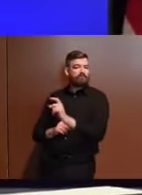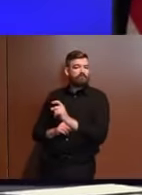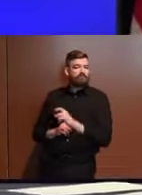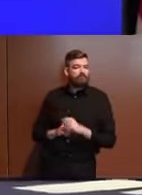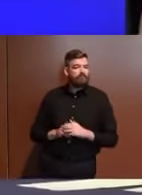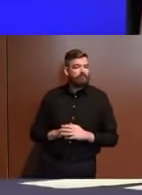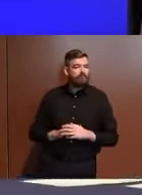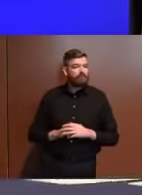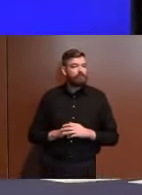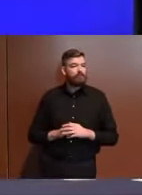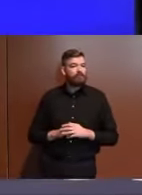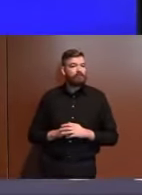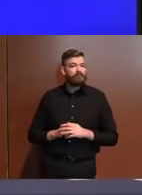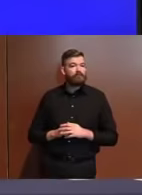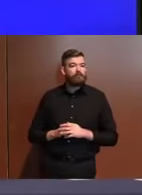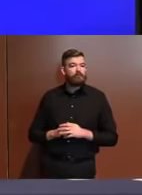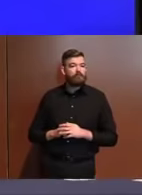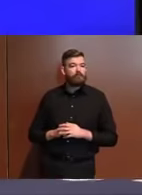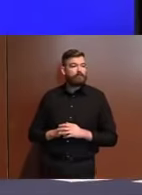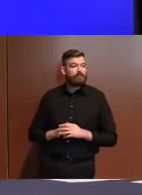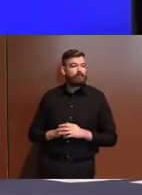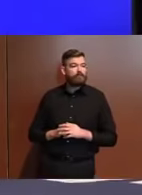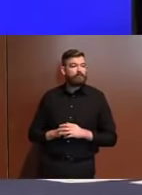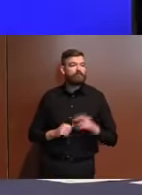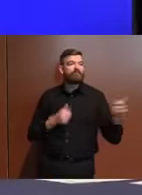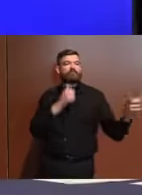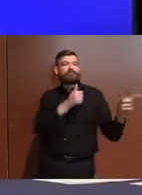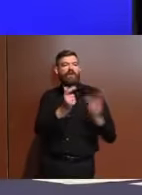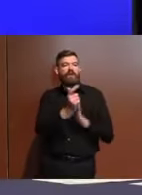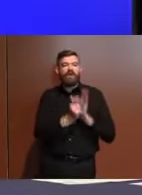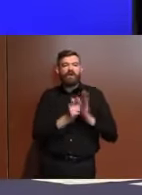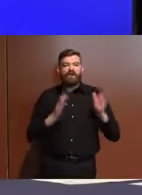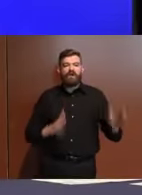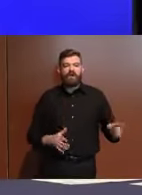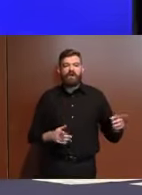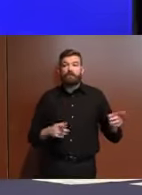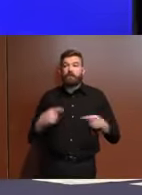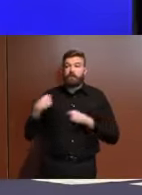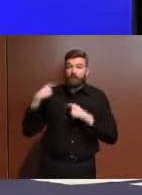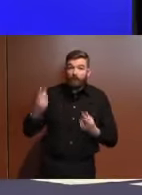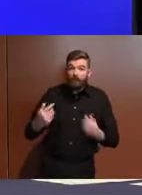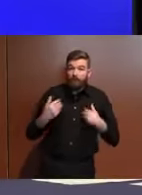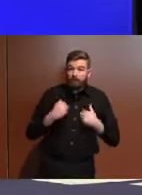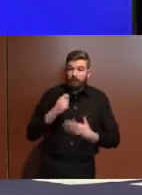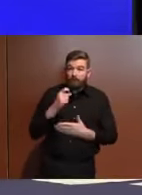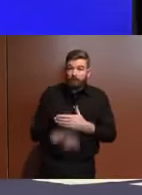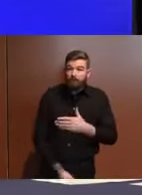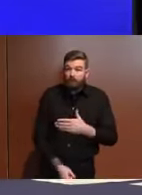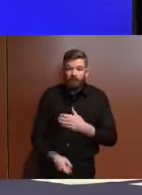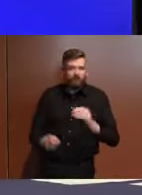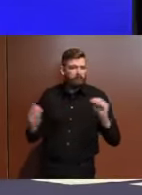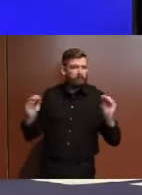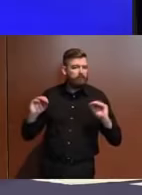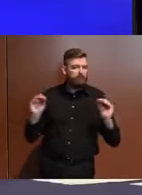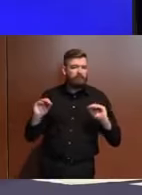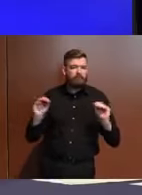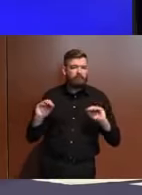There was the one complaint in Warren County about a business that was operated in billiard